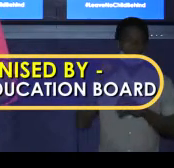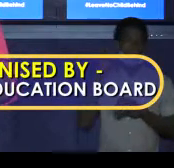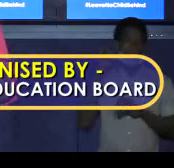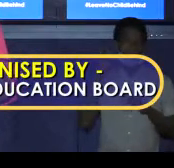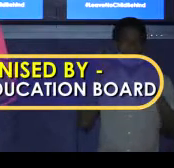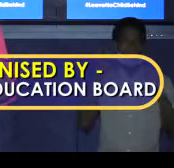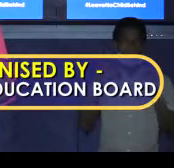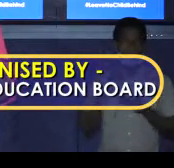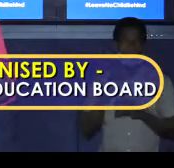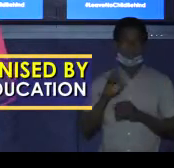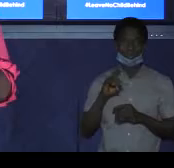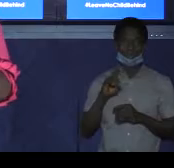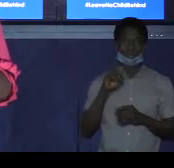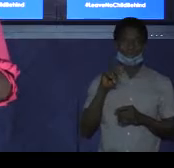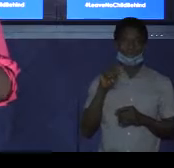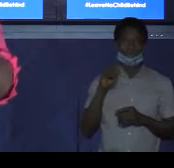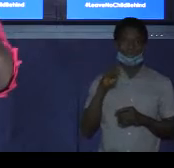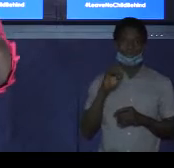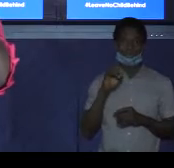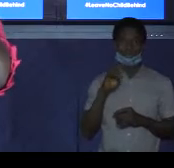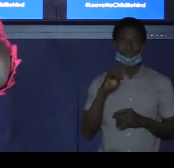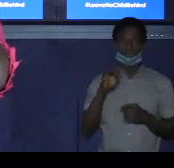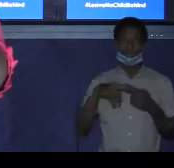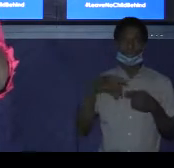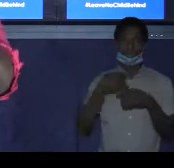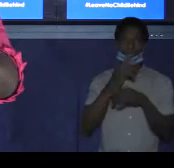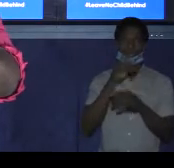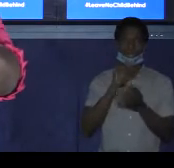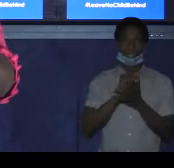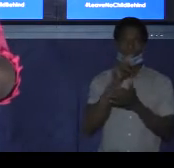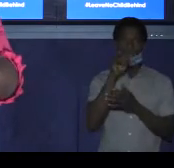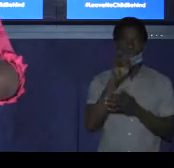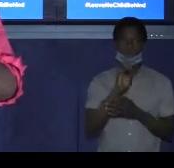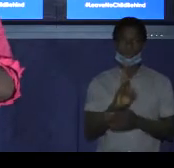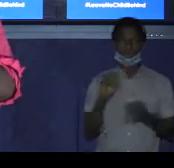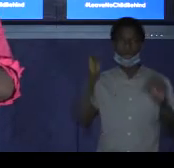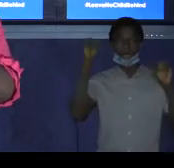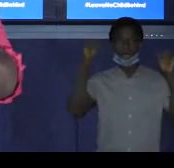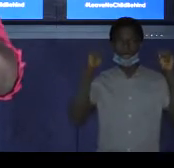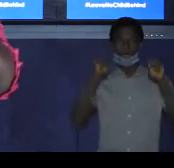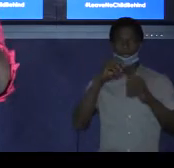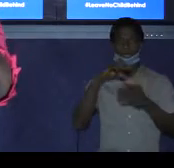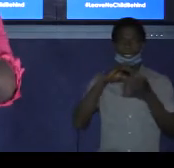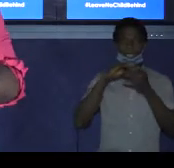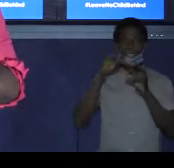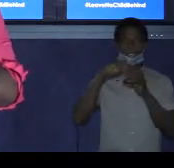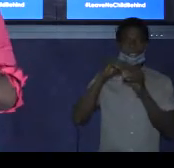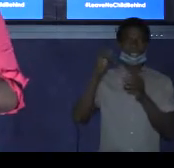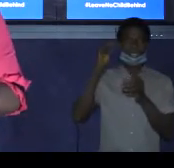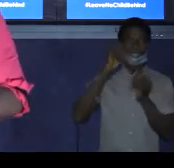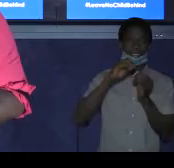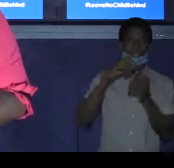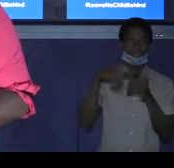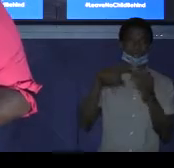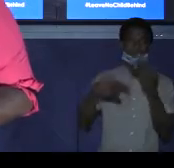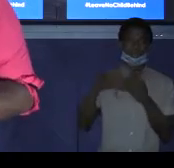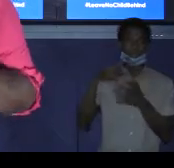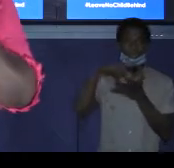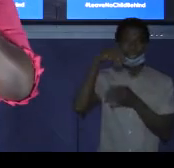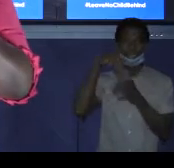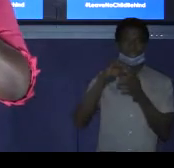Education Board, LASUBEB. The aim is to ensure that you are academically engaged in addition to what you're learning in